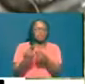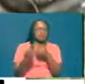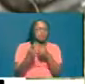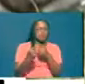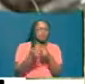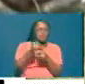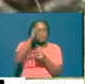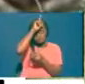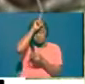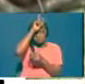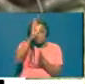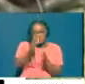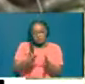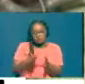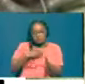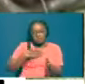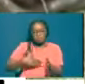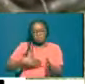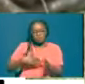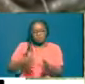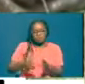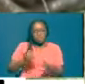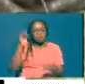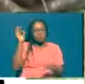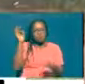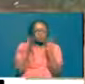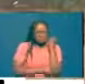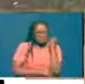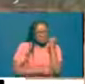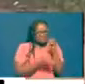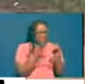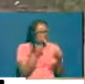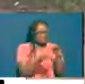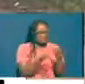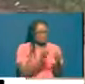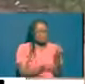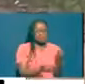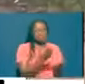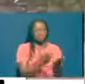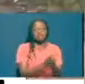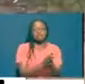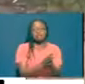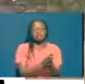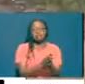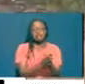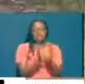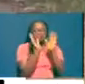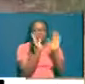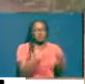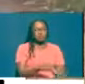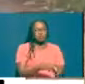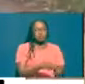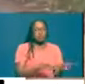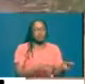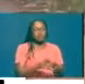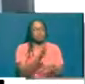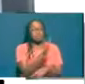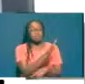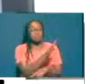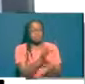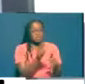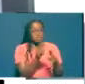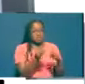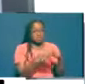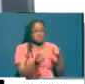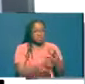villagers and their bodies badly mutilated, dumped near Munjiriri River in the evening of August the 8th.